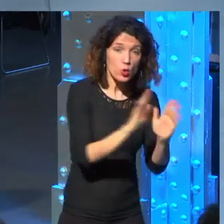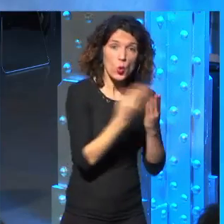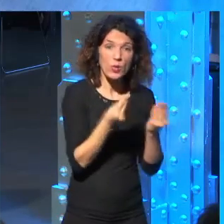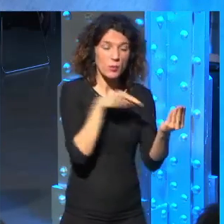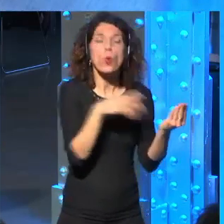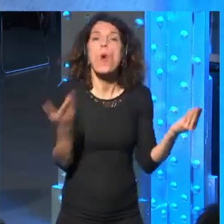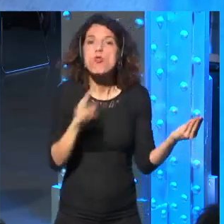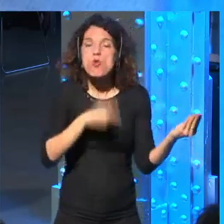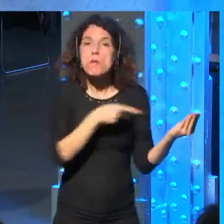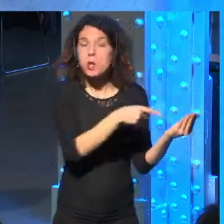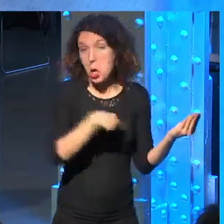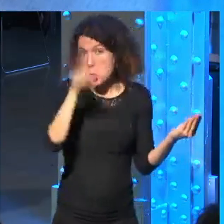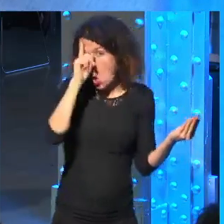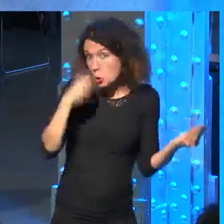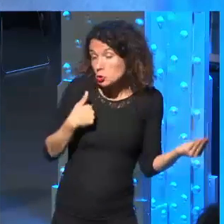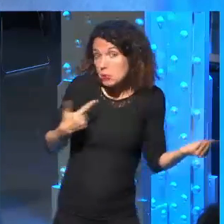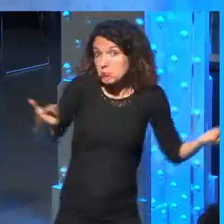20th century modern literature.